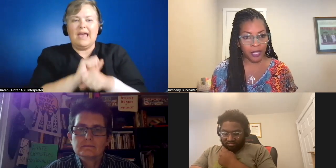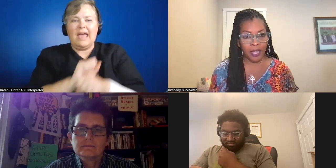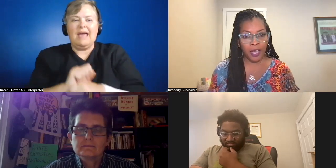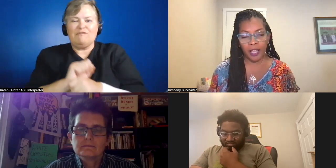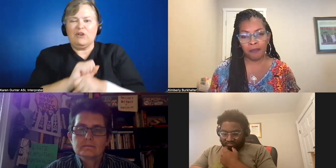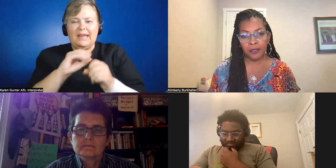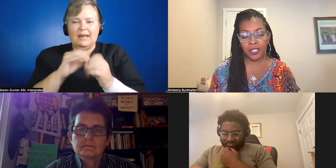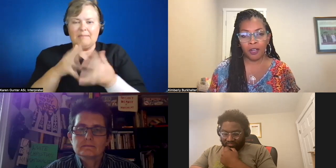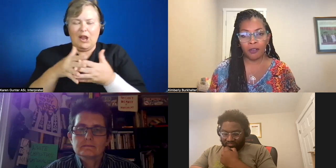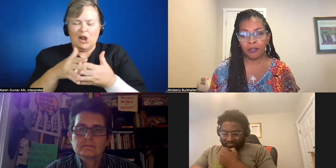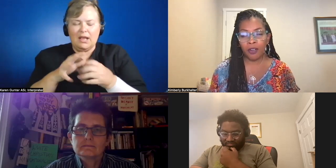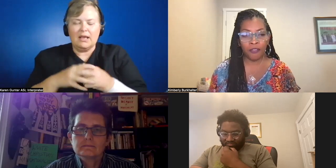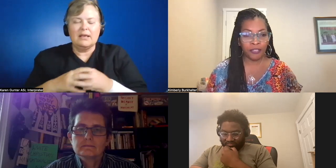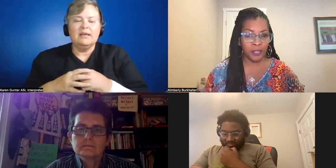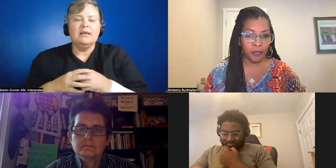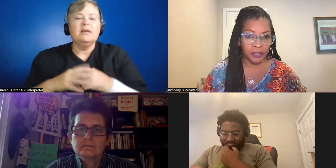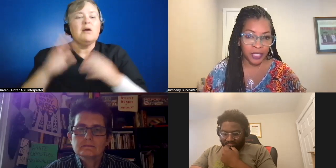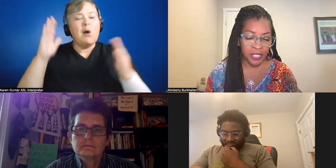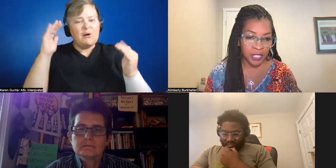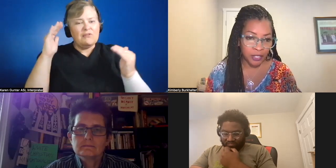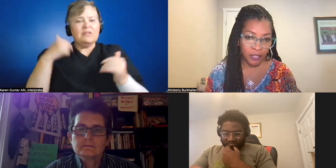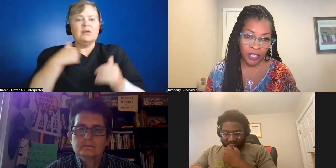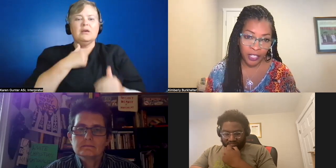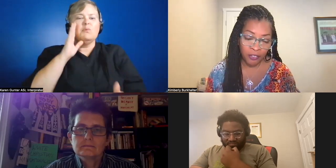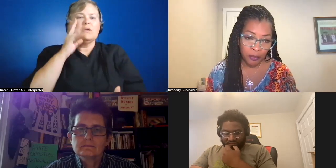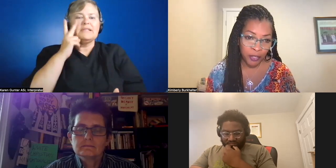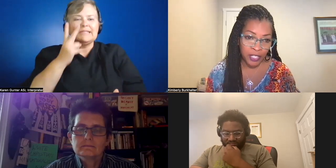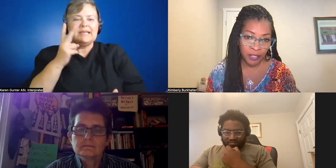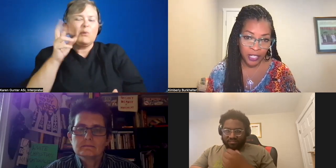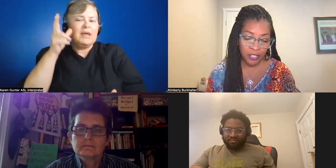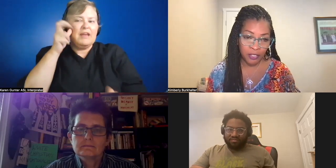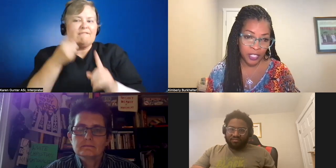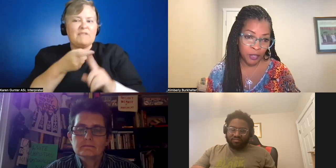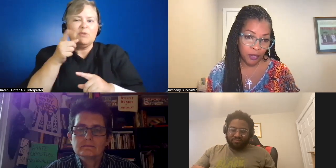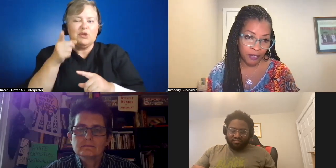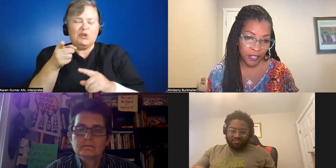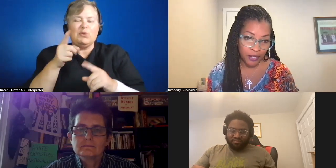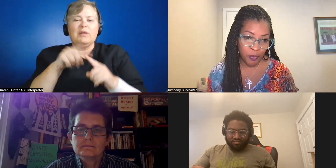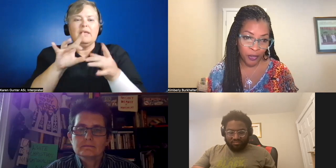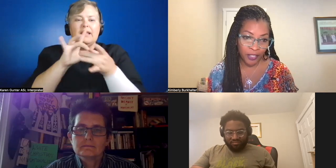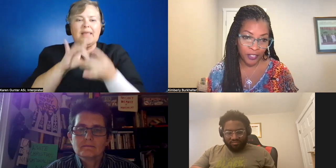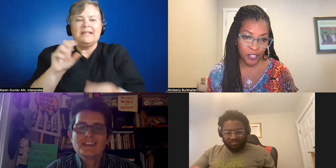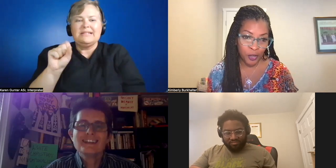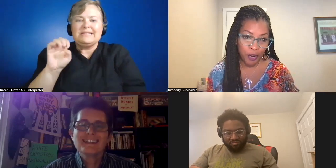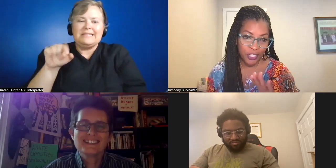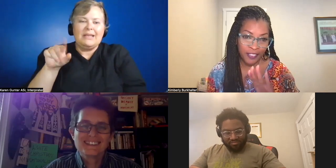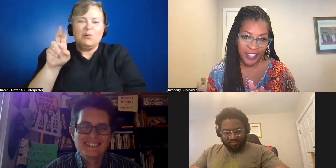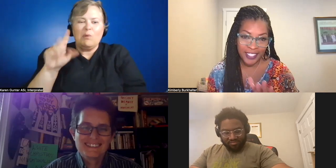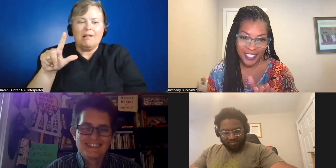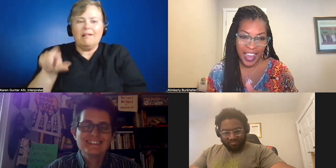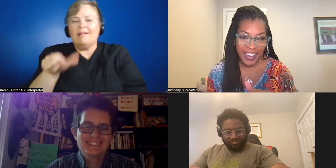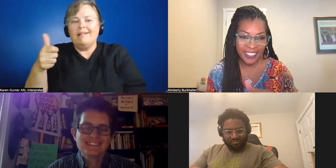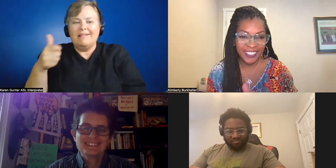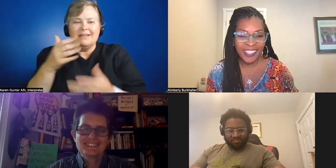America. So hopefully we'll get to see or hear from you as it relates to a sequel of this work. There's so much in